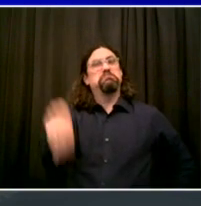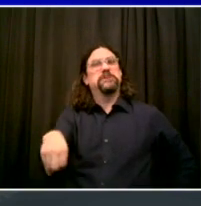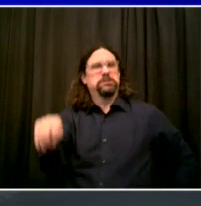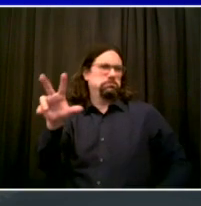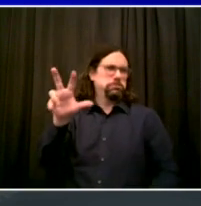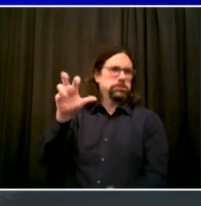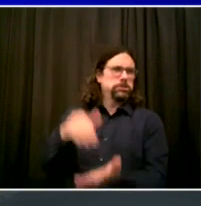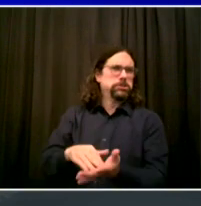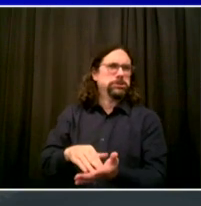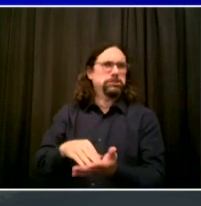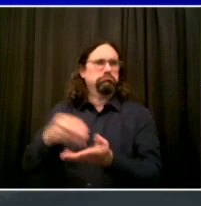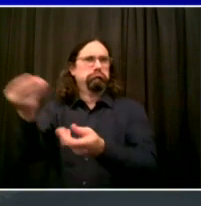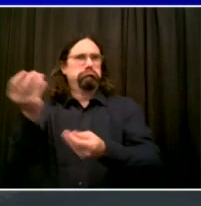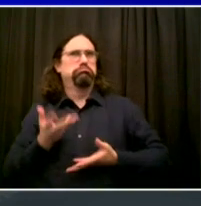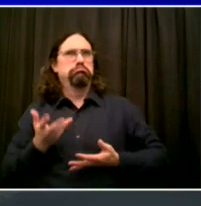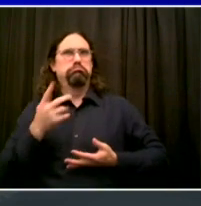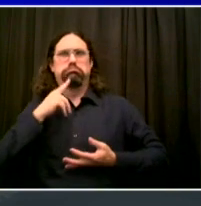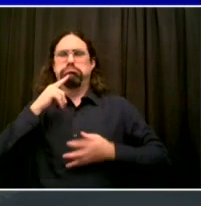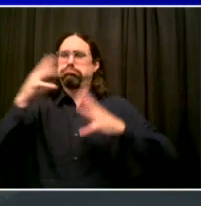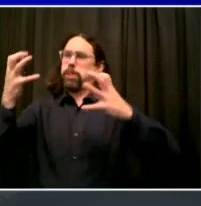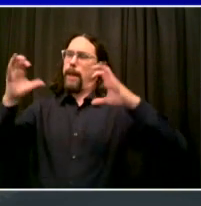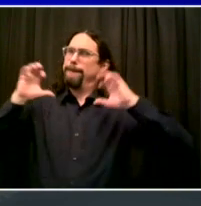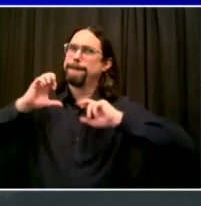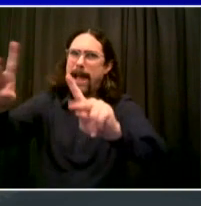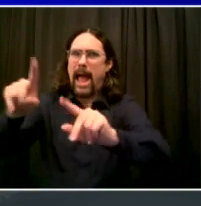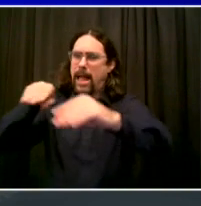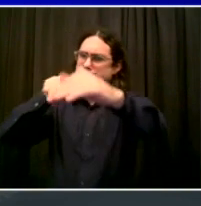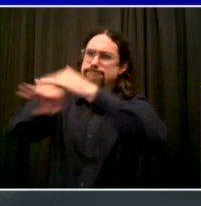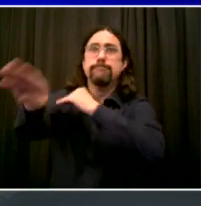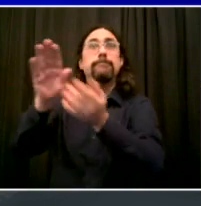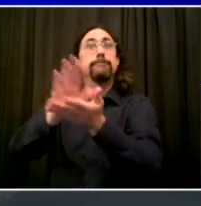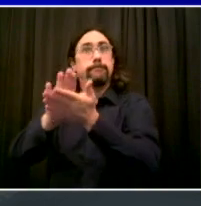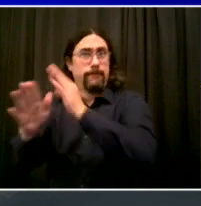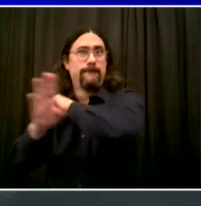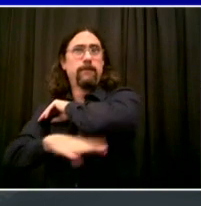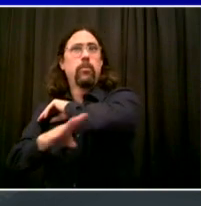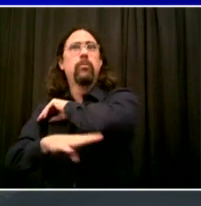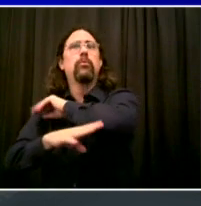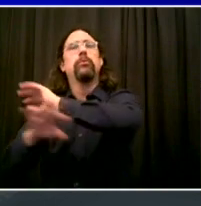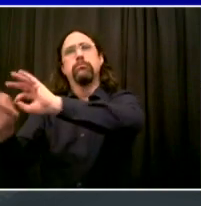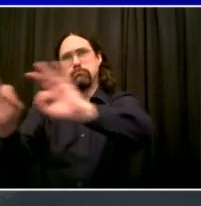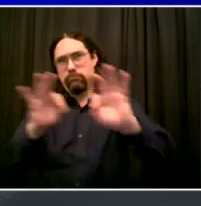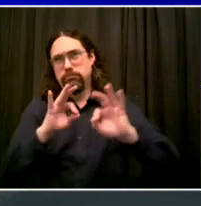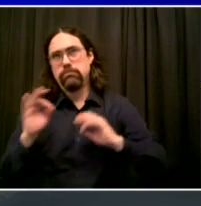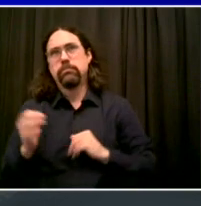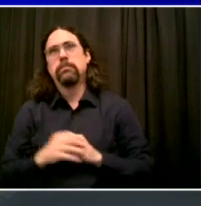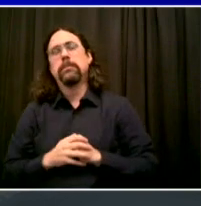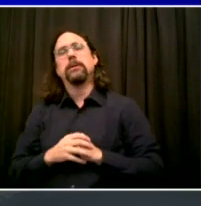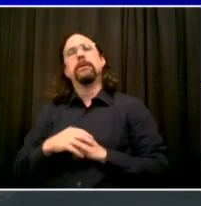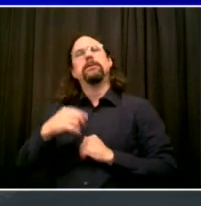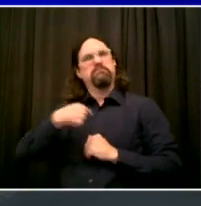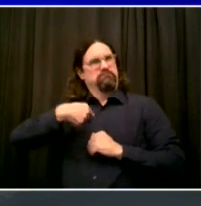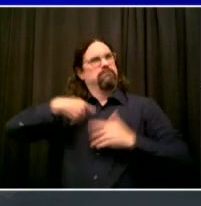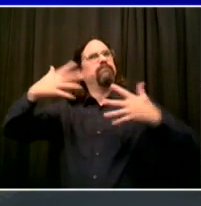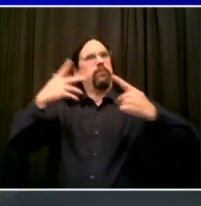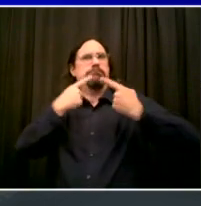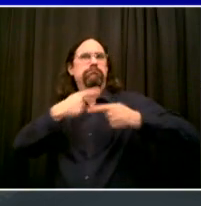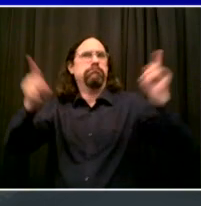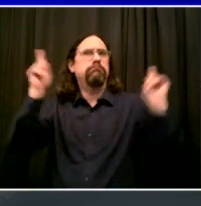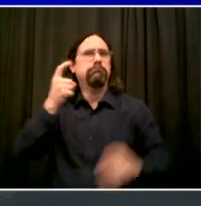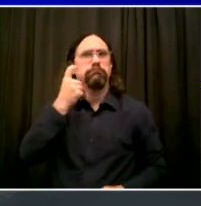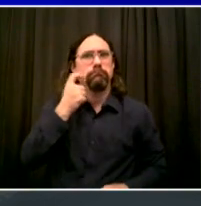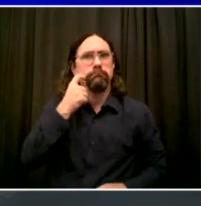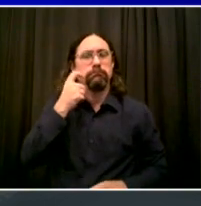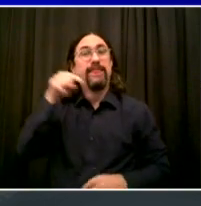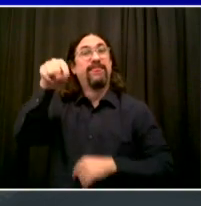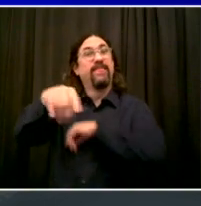typical child goes 2 or 3 days a week to school in the classroom. But so many parents have also said that they can't make it work if they